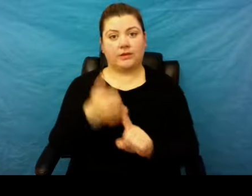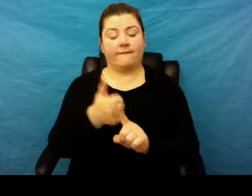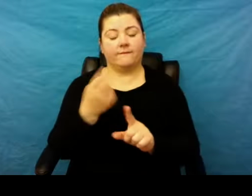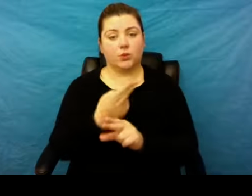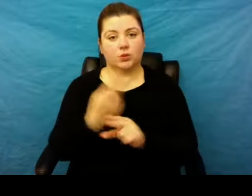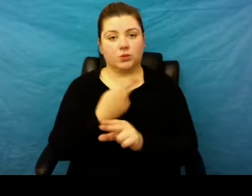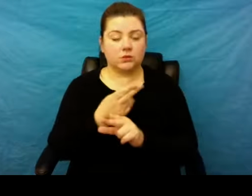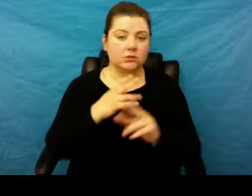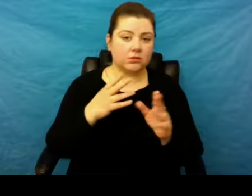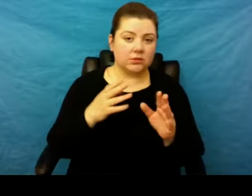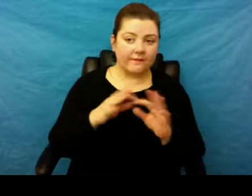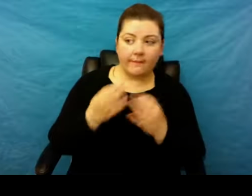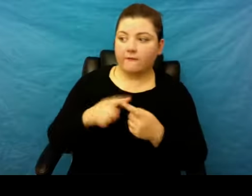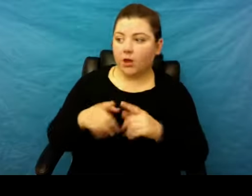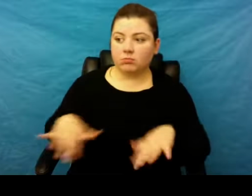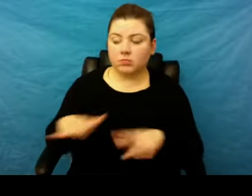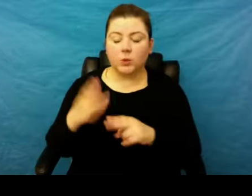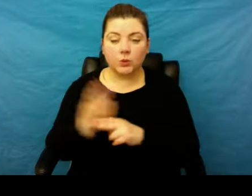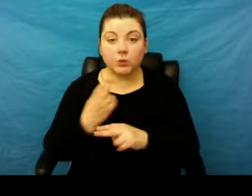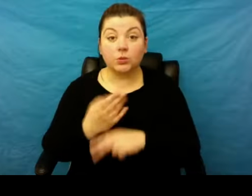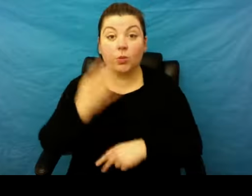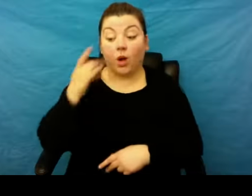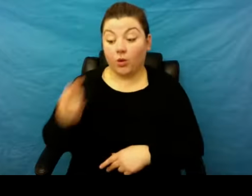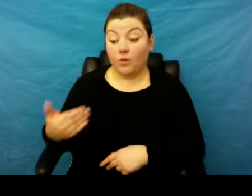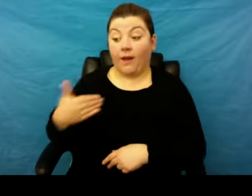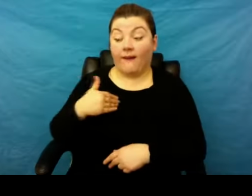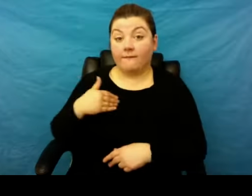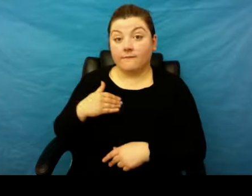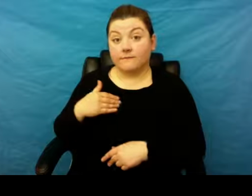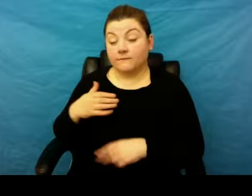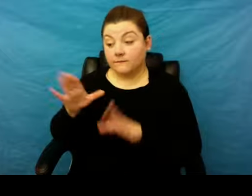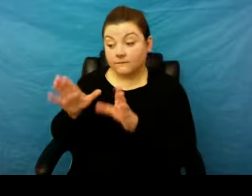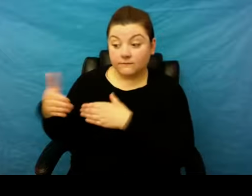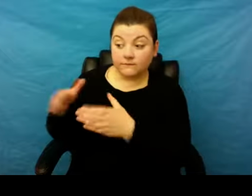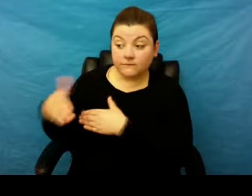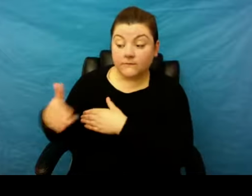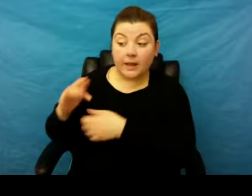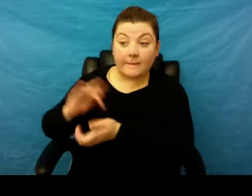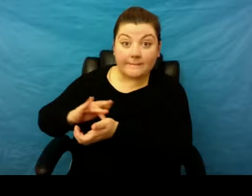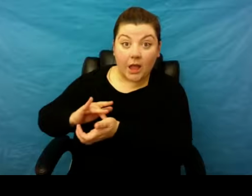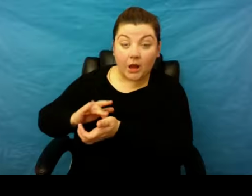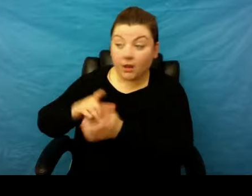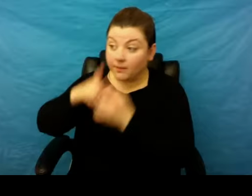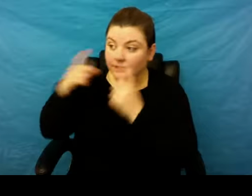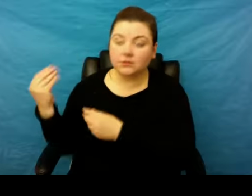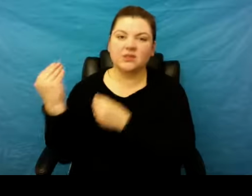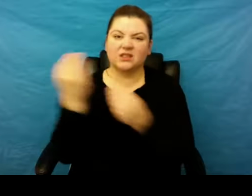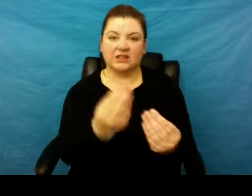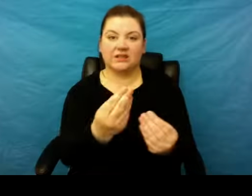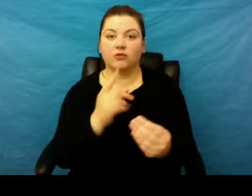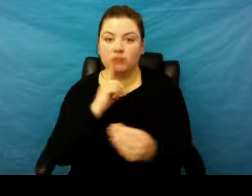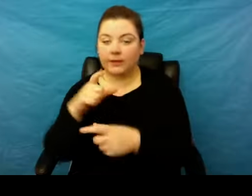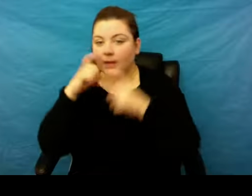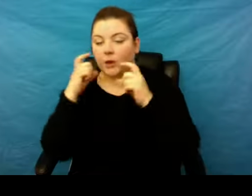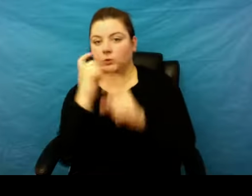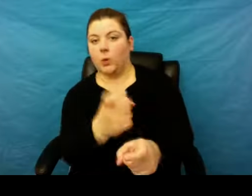so that you can free up if you have medical masks, so that you can give to hospitals or friends or medical providers. So if you're